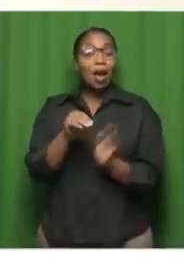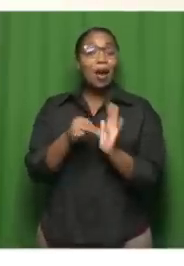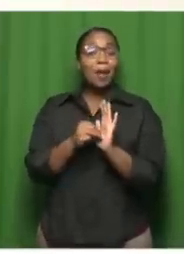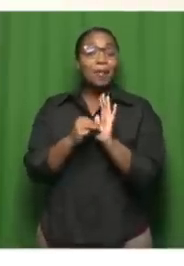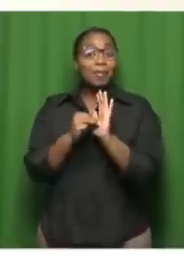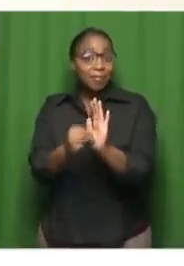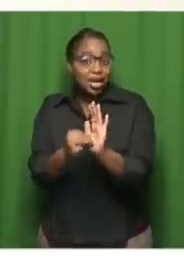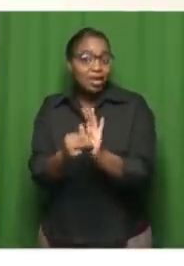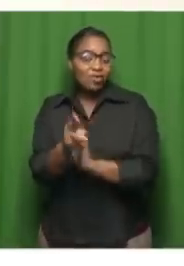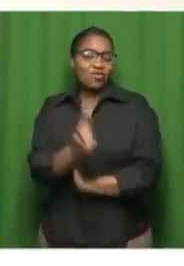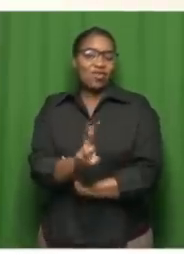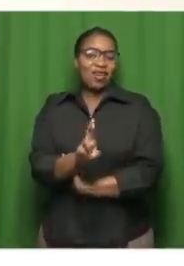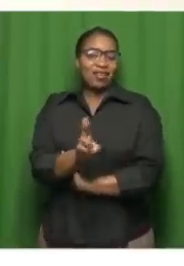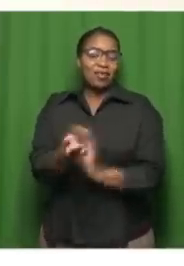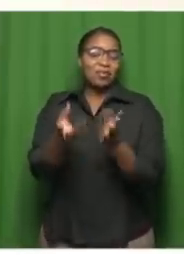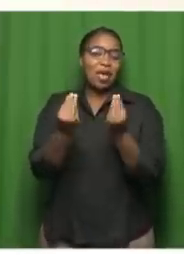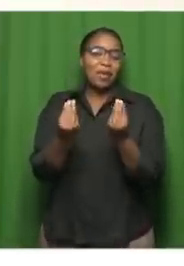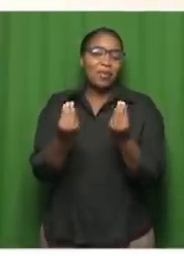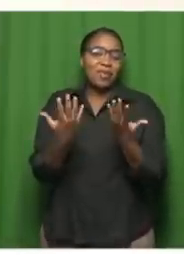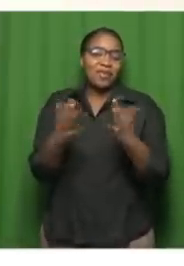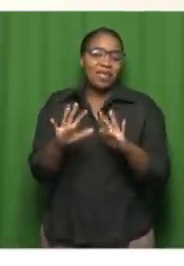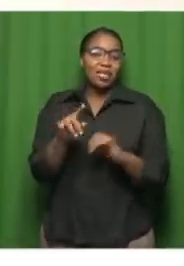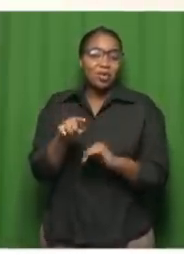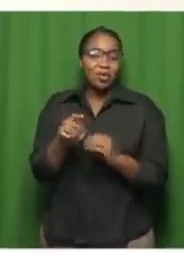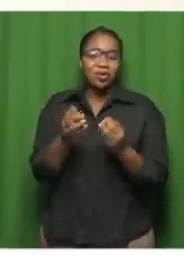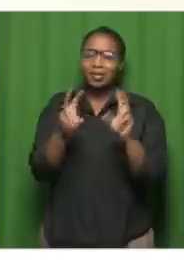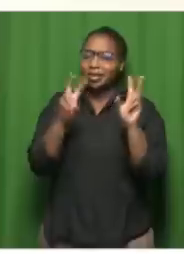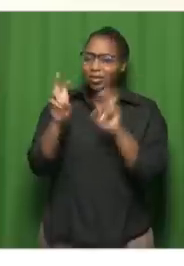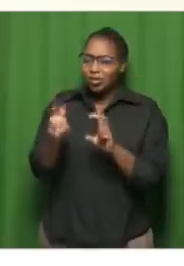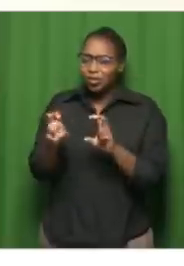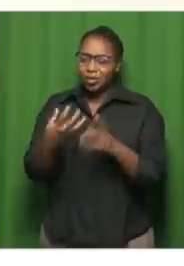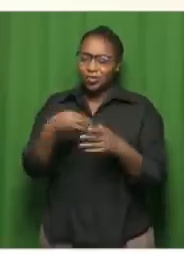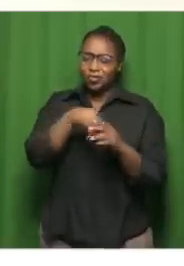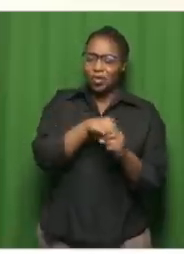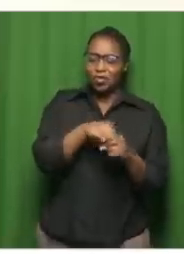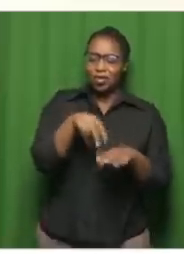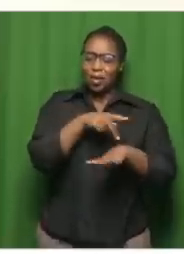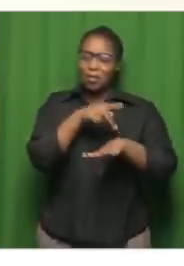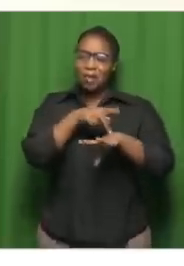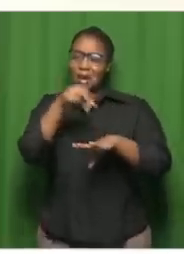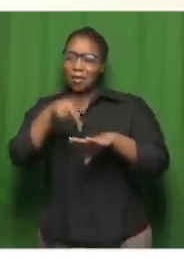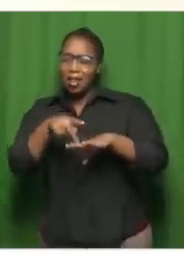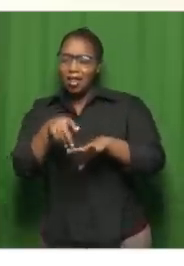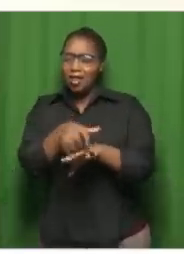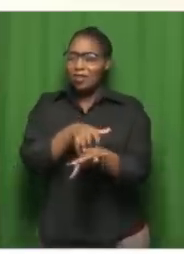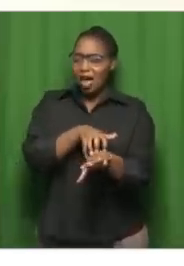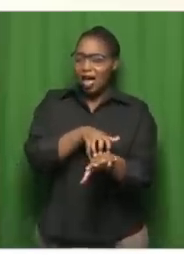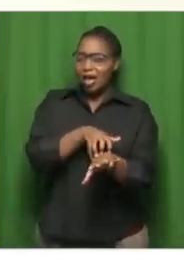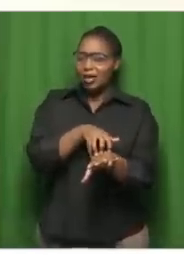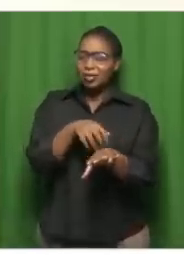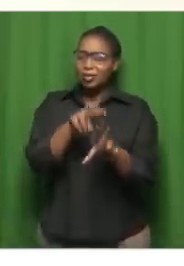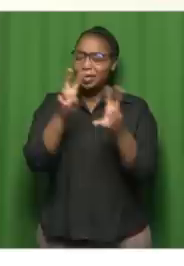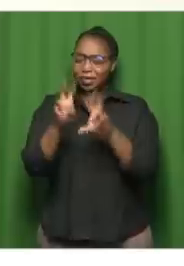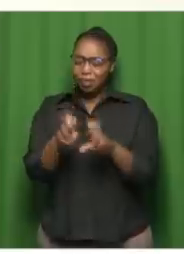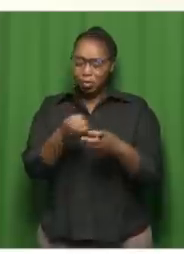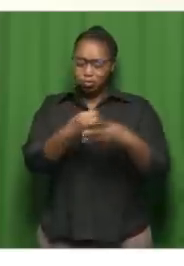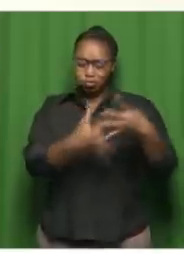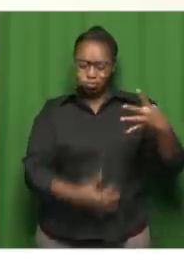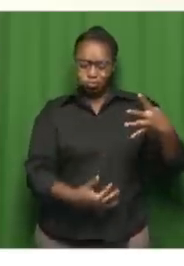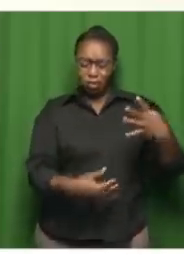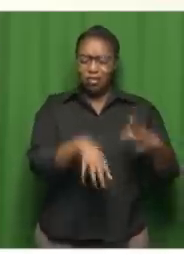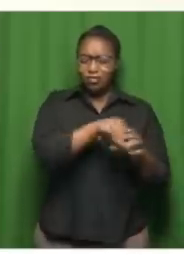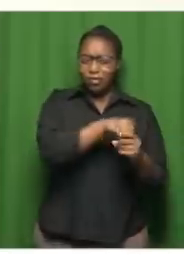things. The things from Palapala, a couple of things also just saying, you know, lots of things.